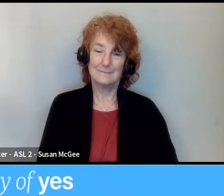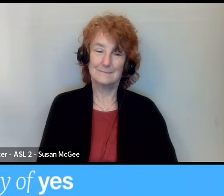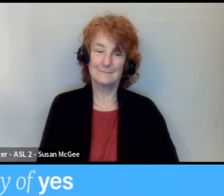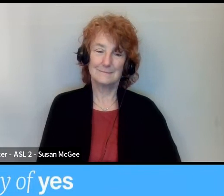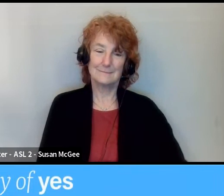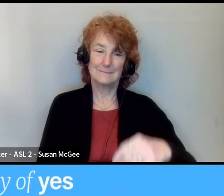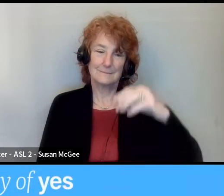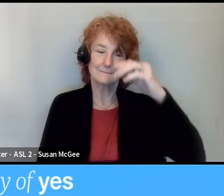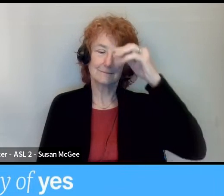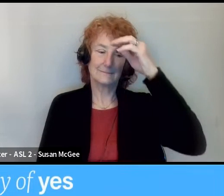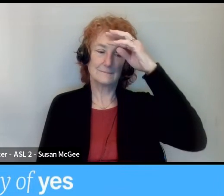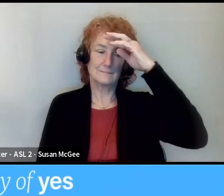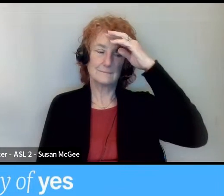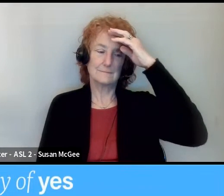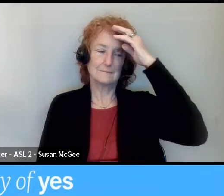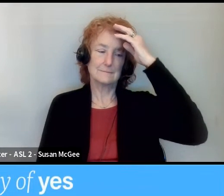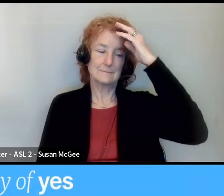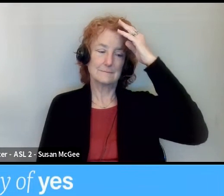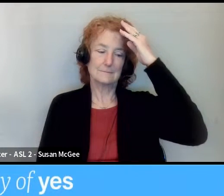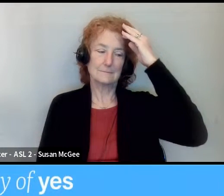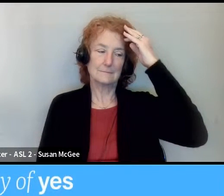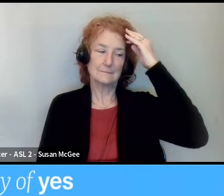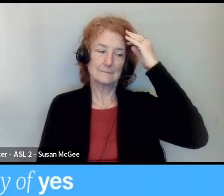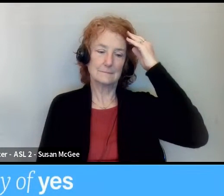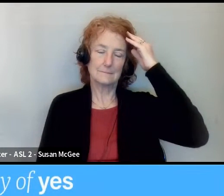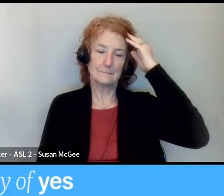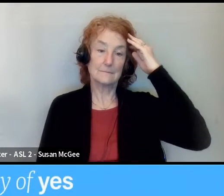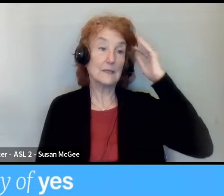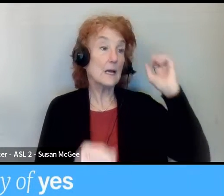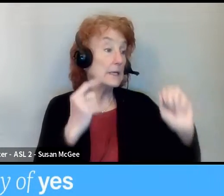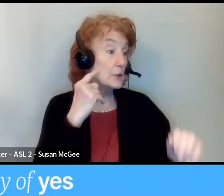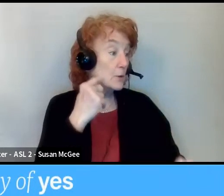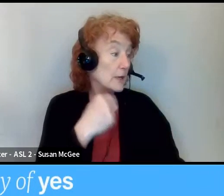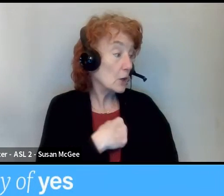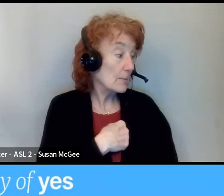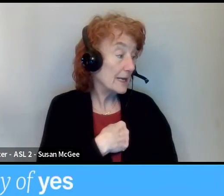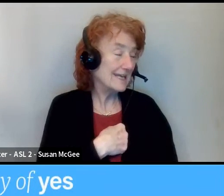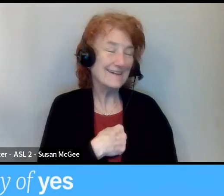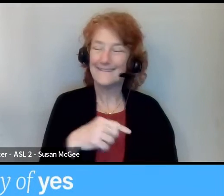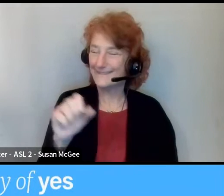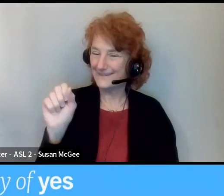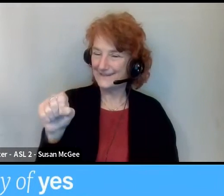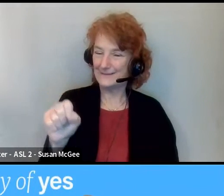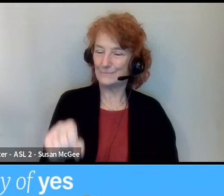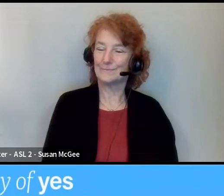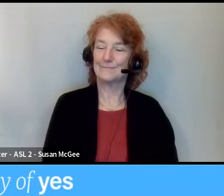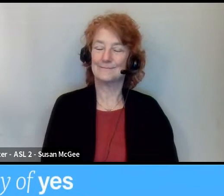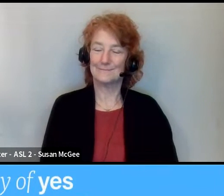Can you hear me?